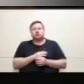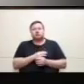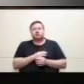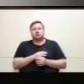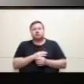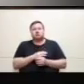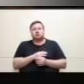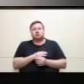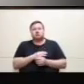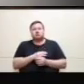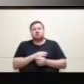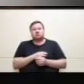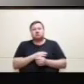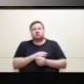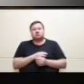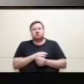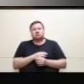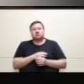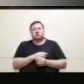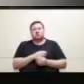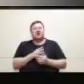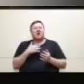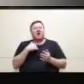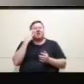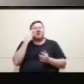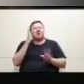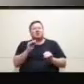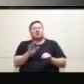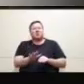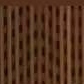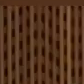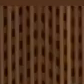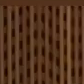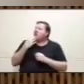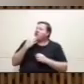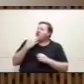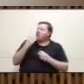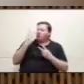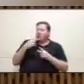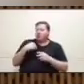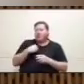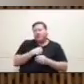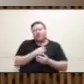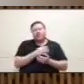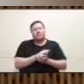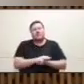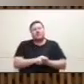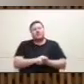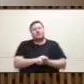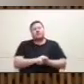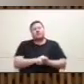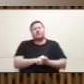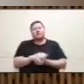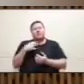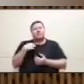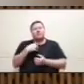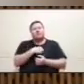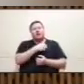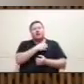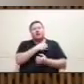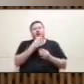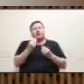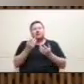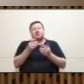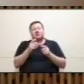maybe let me stop there. Thank you. Okay, thank you, Honorable Member. The Executive Mayor and the team.